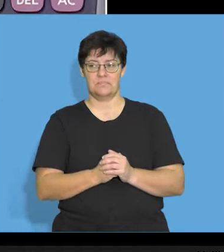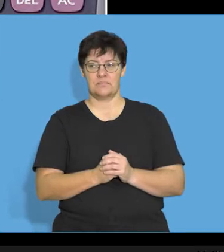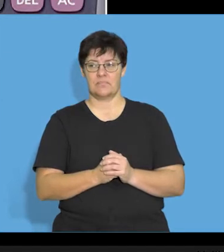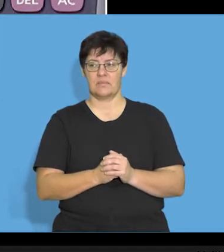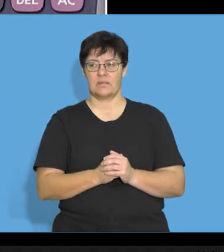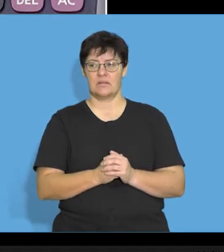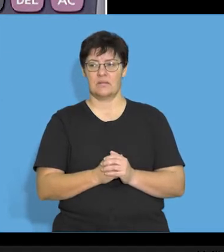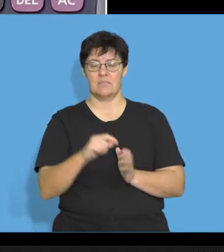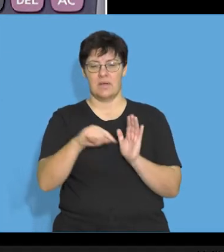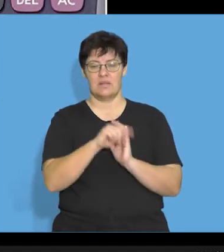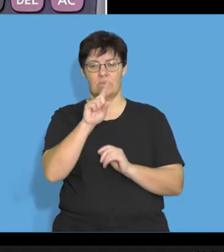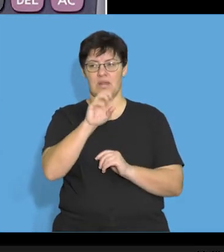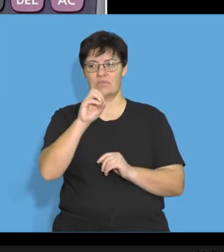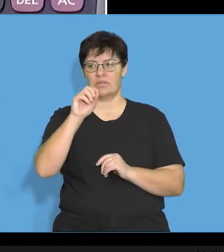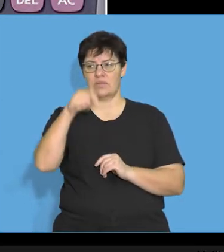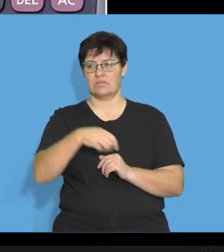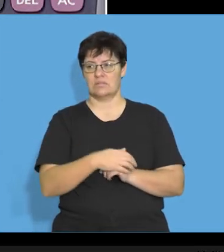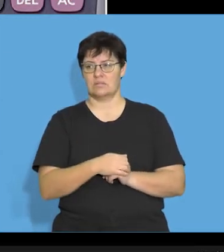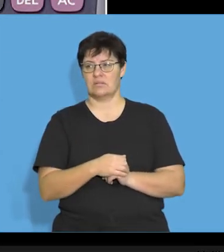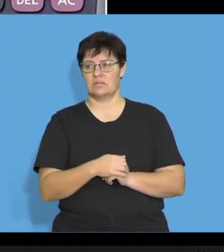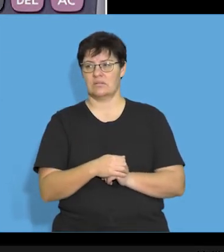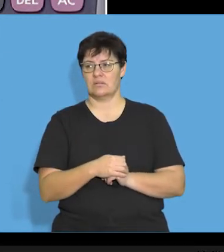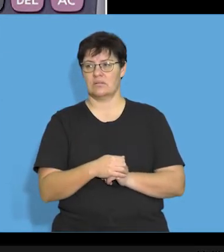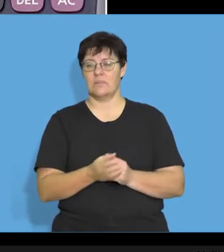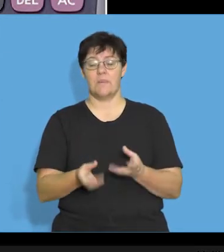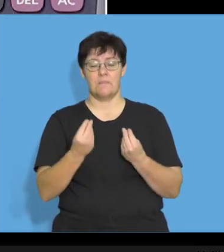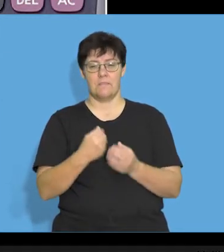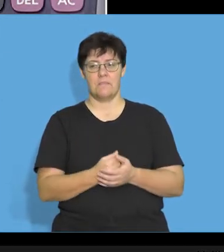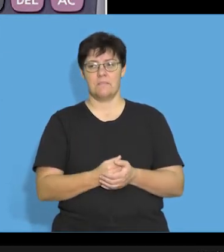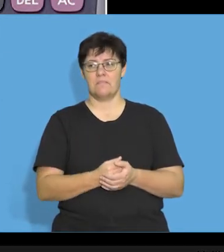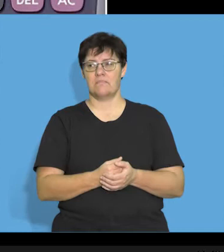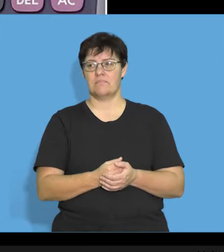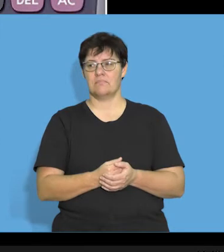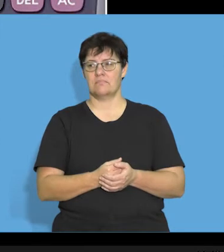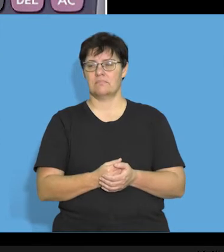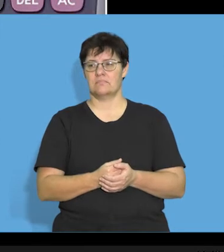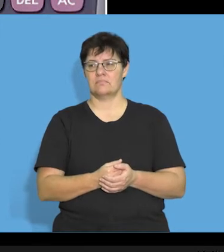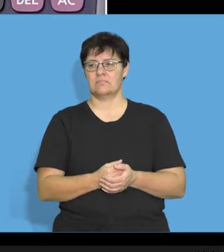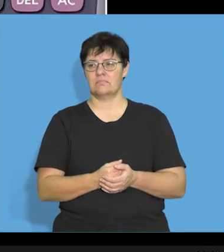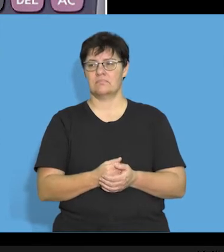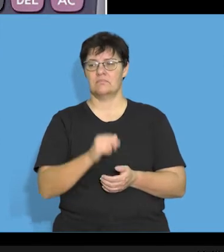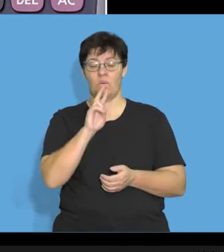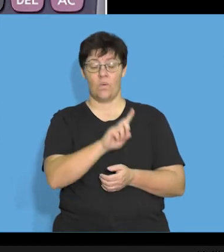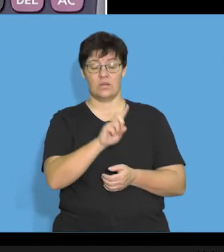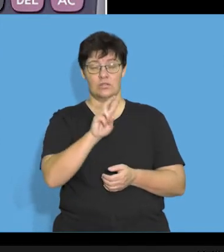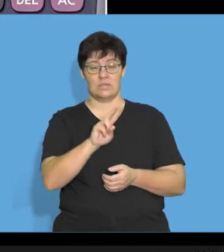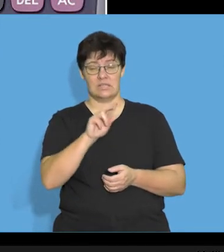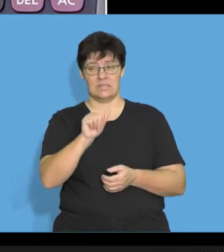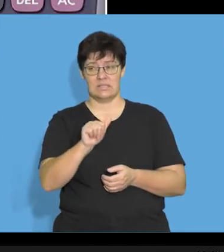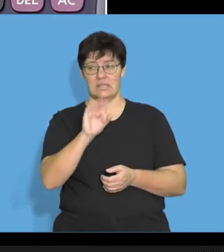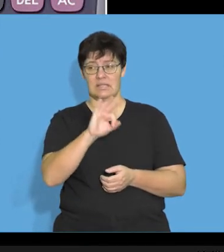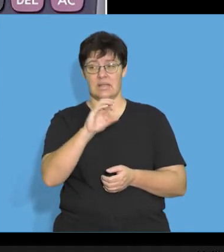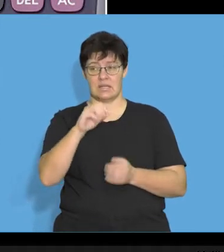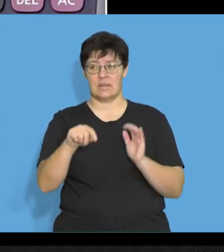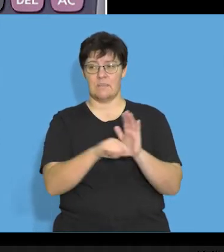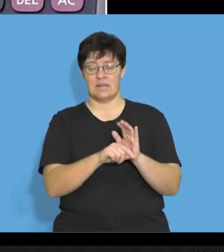100,000 to give me a figure of, there's something wrong there, 126,300